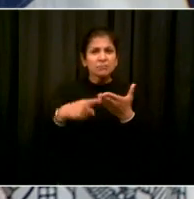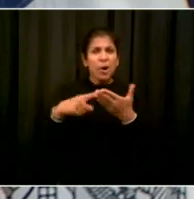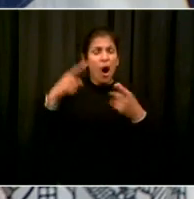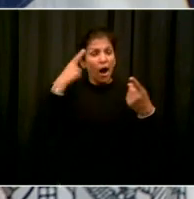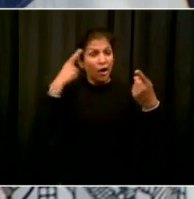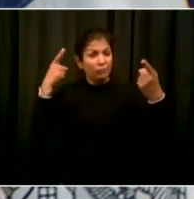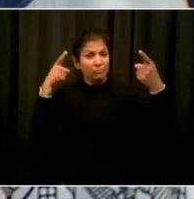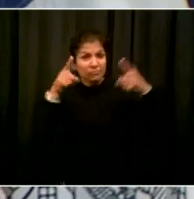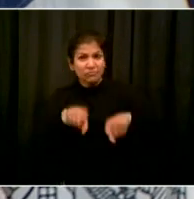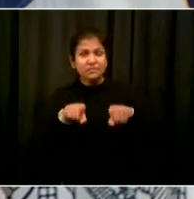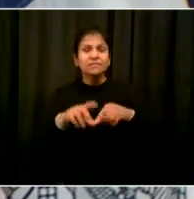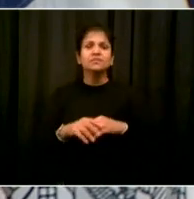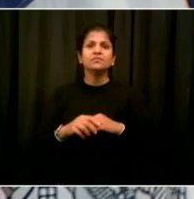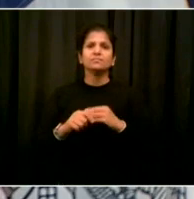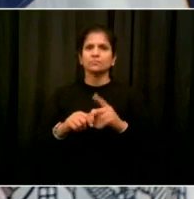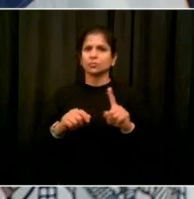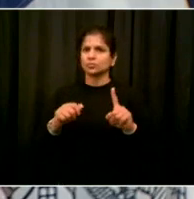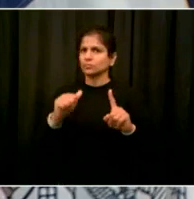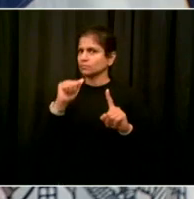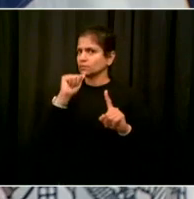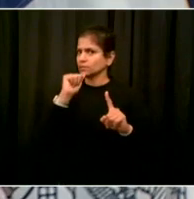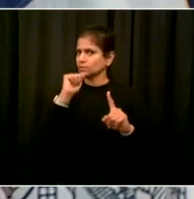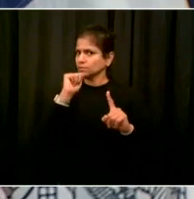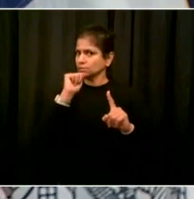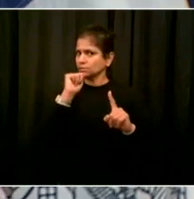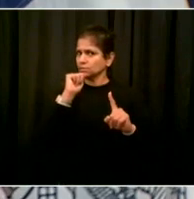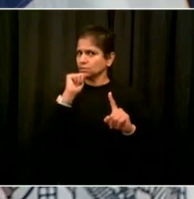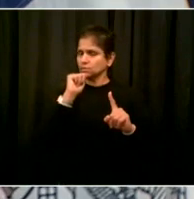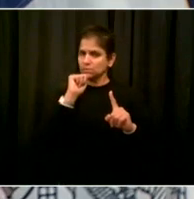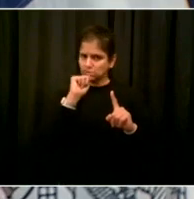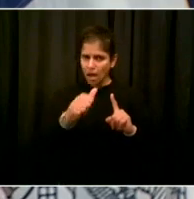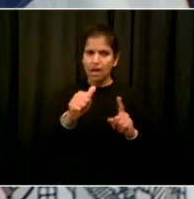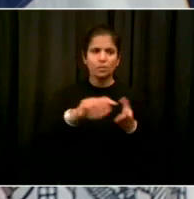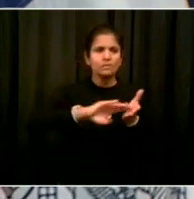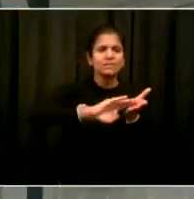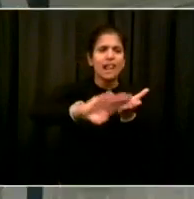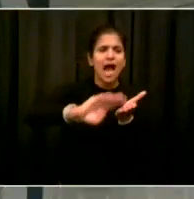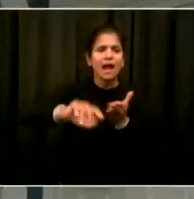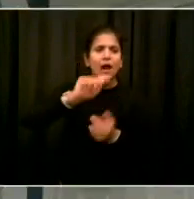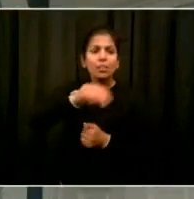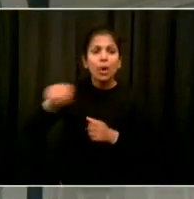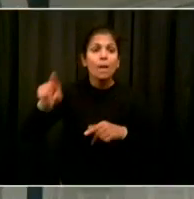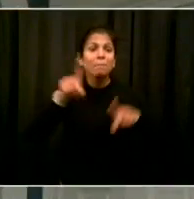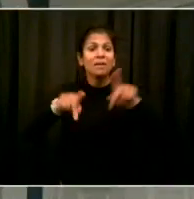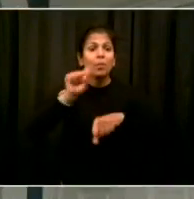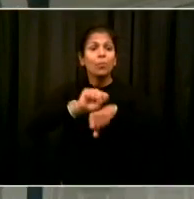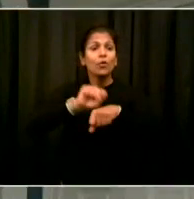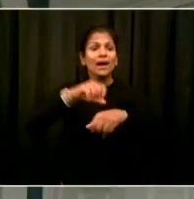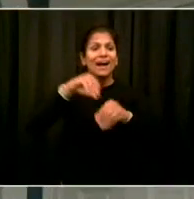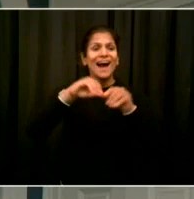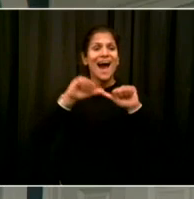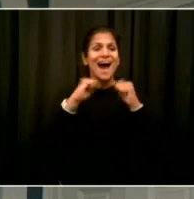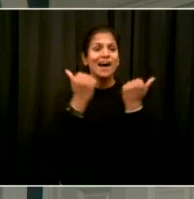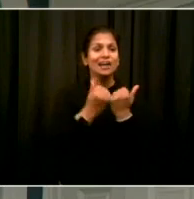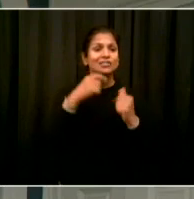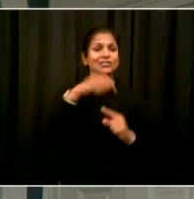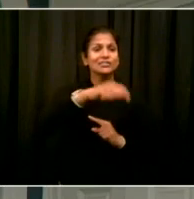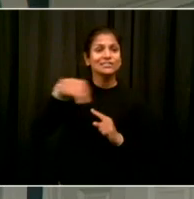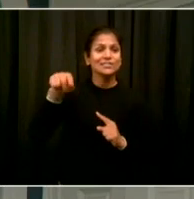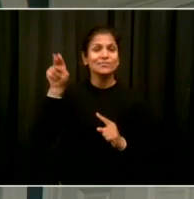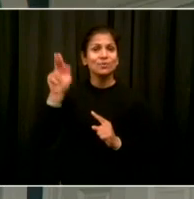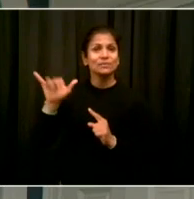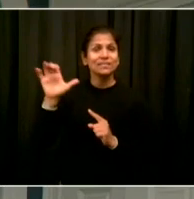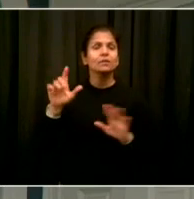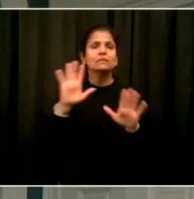just delaying the payment, which you'll eventually be on the hook for. So, how do you respond to that, and kind of how are you going to deal